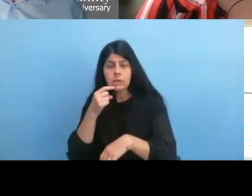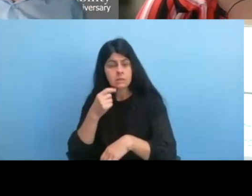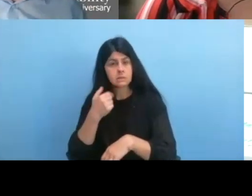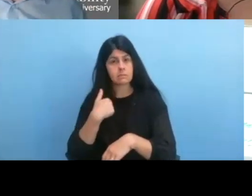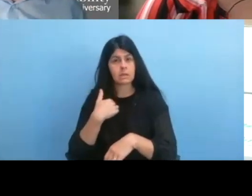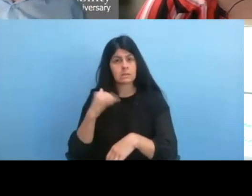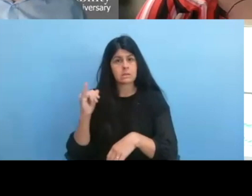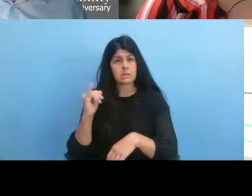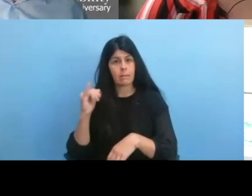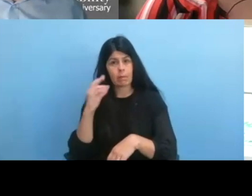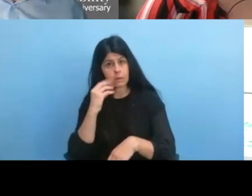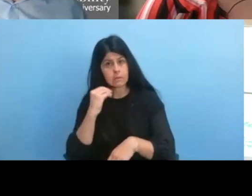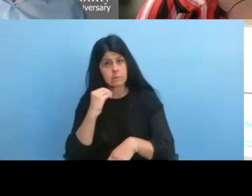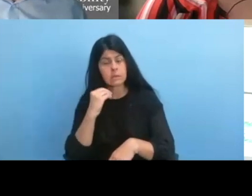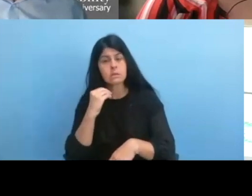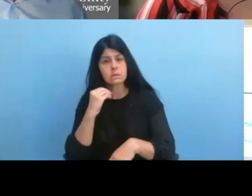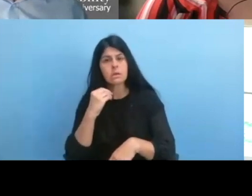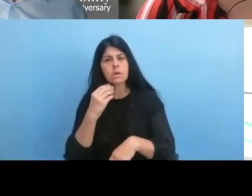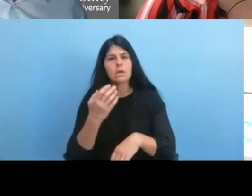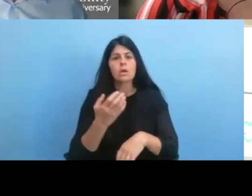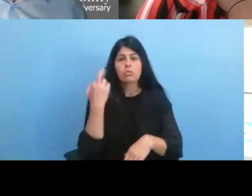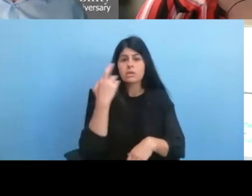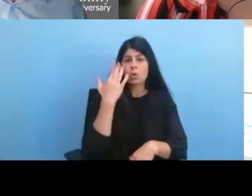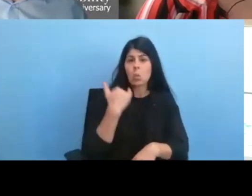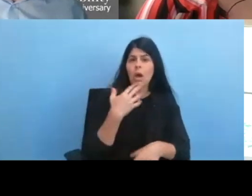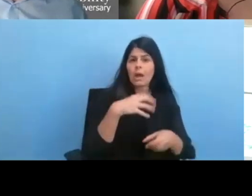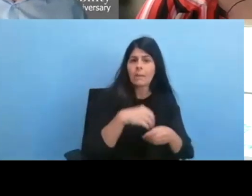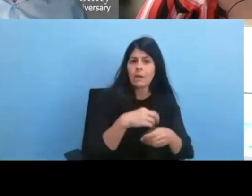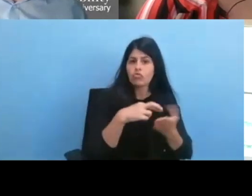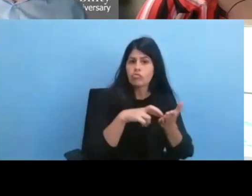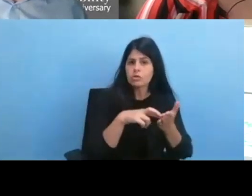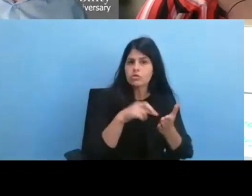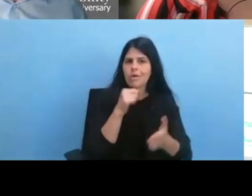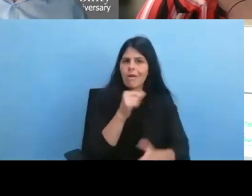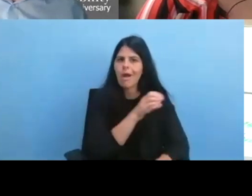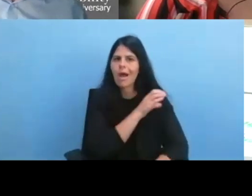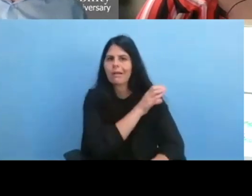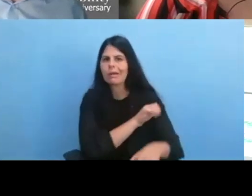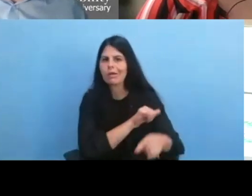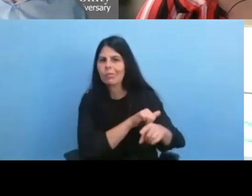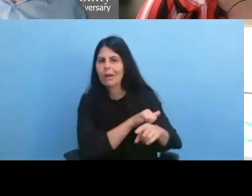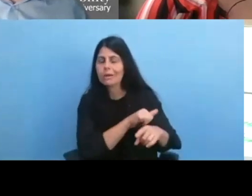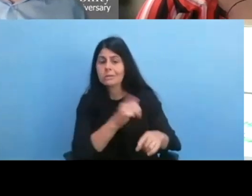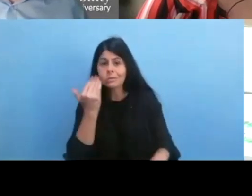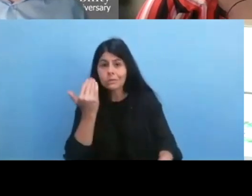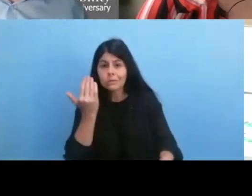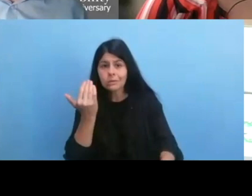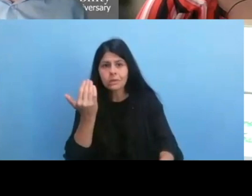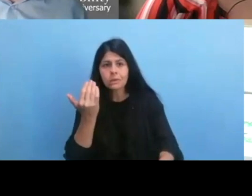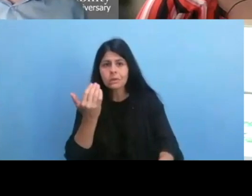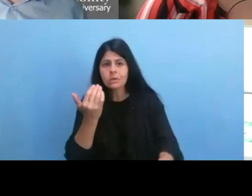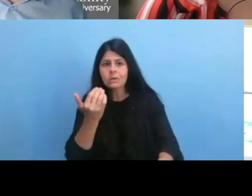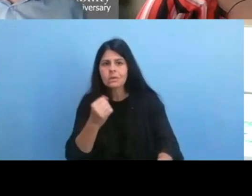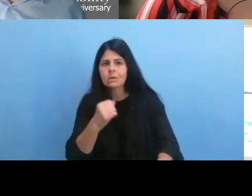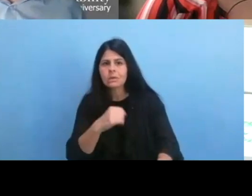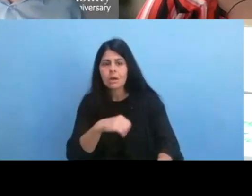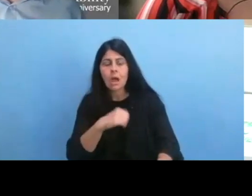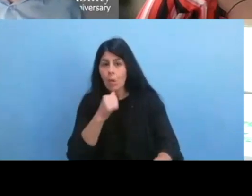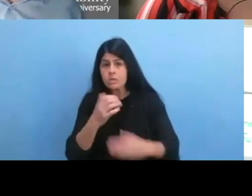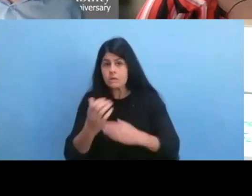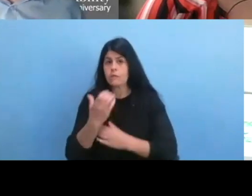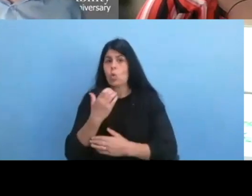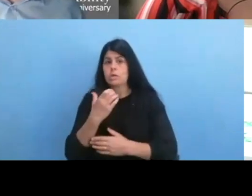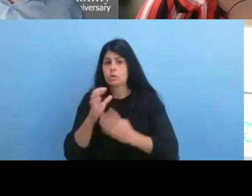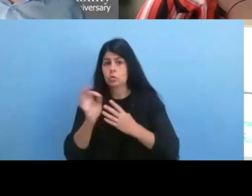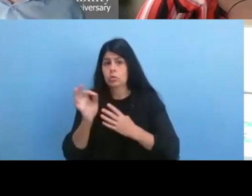wanting, one of the reasons I'm in research instead of clinical practice is I didn't think that I made the choice. I wasn't forced into it. I